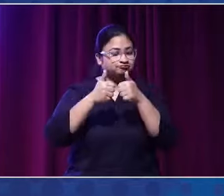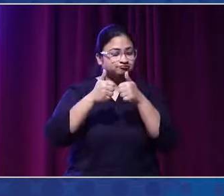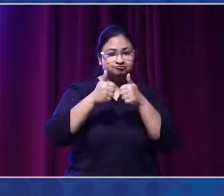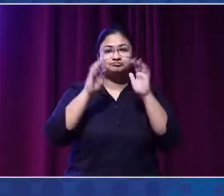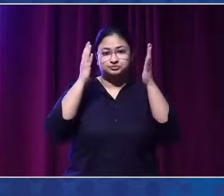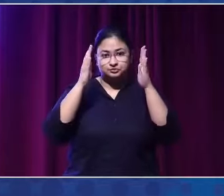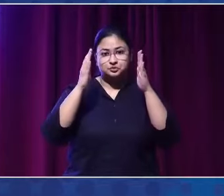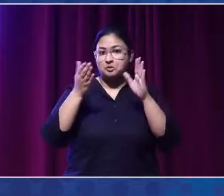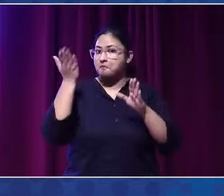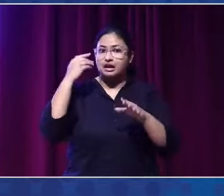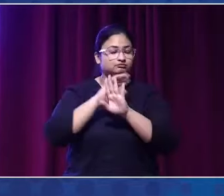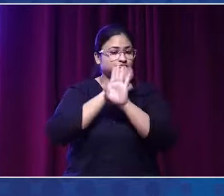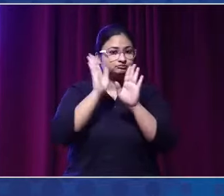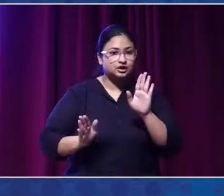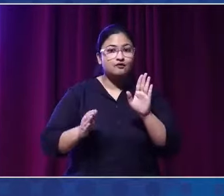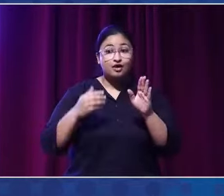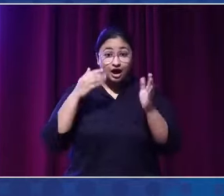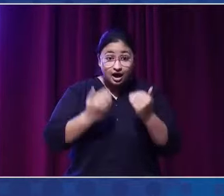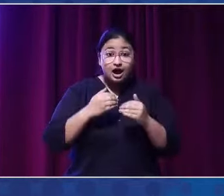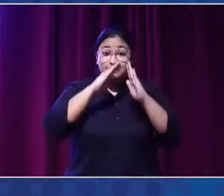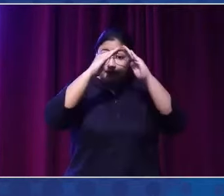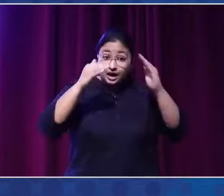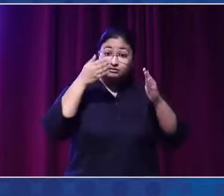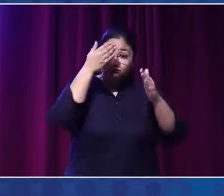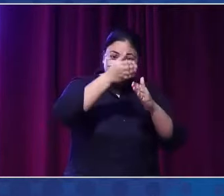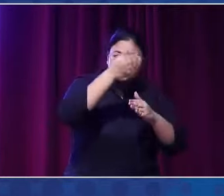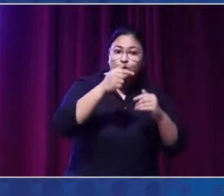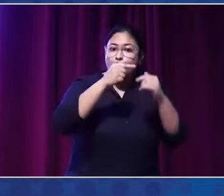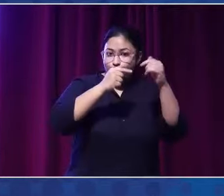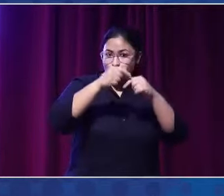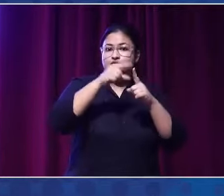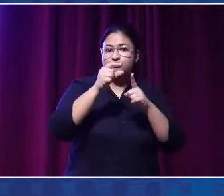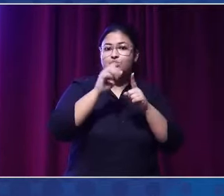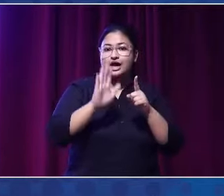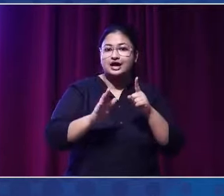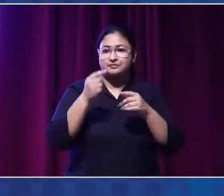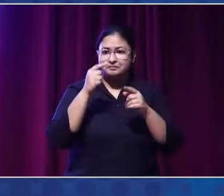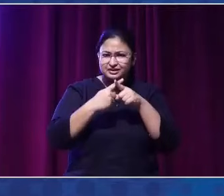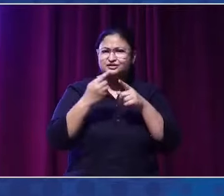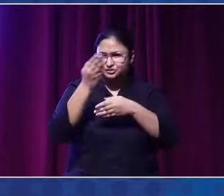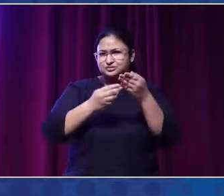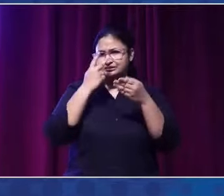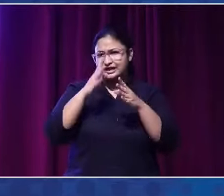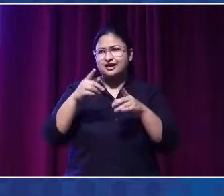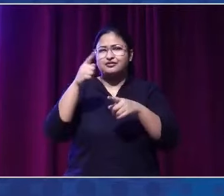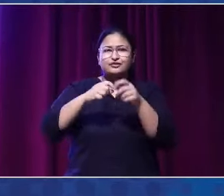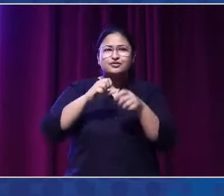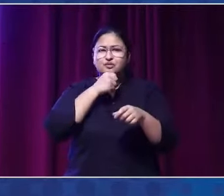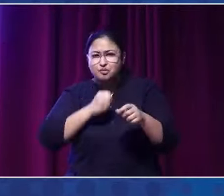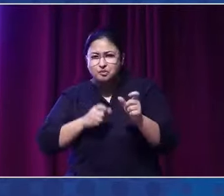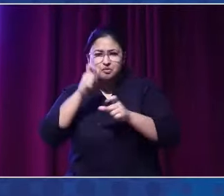ever. Unke ghar aur aapke bhi ghar mein kahin na kahin aas paas mein kisi na kisi buzurg ne vote diya